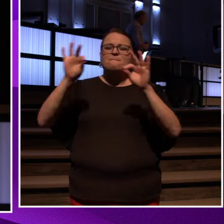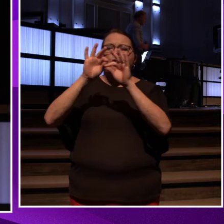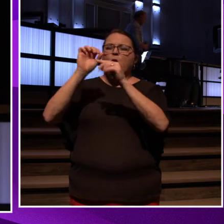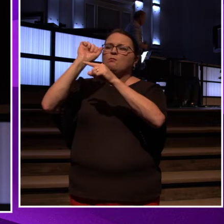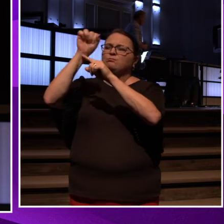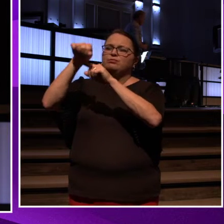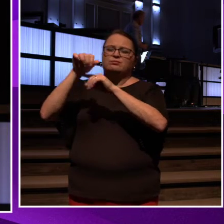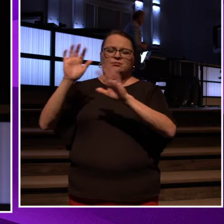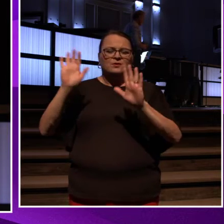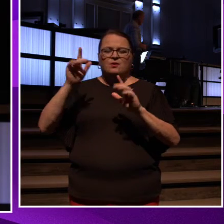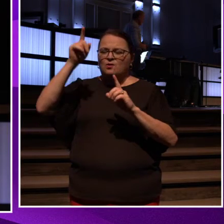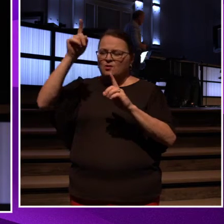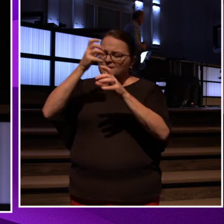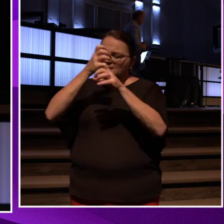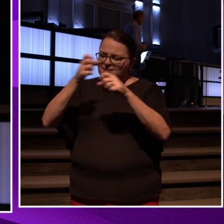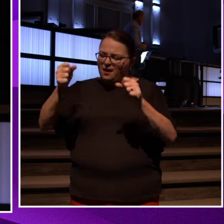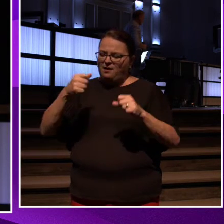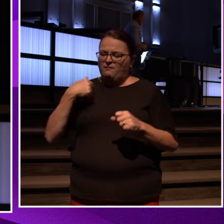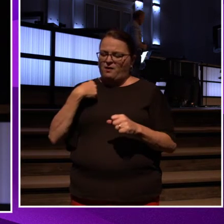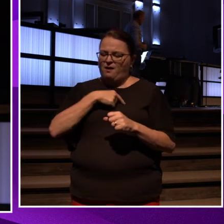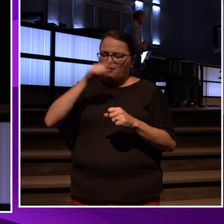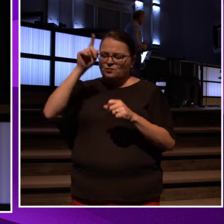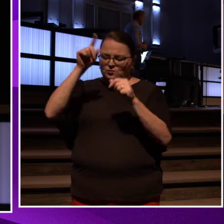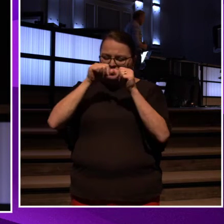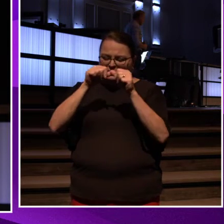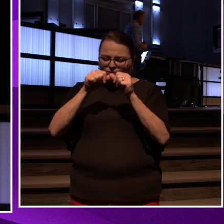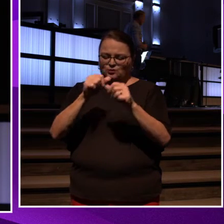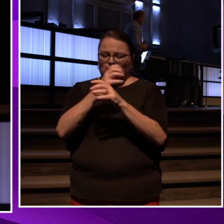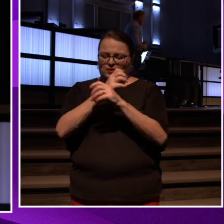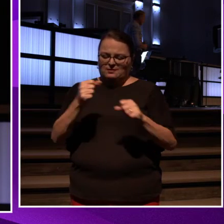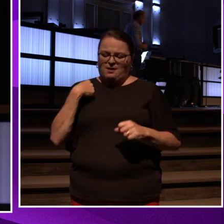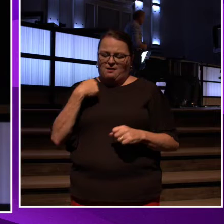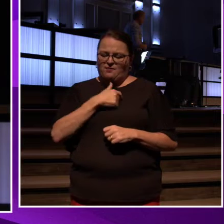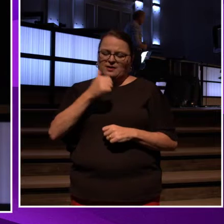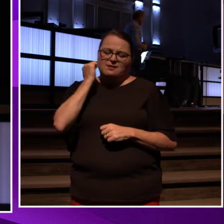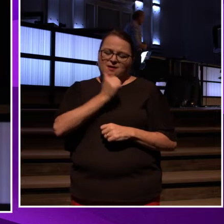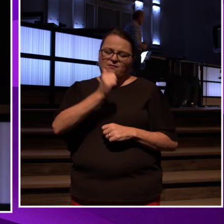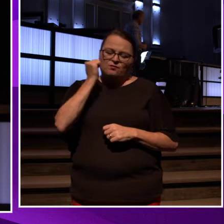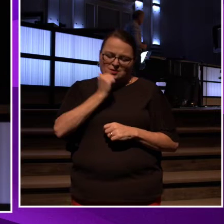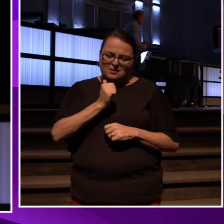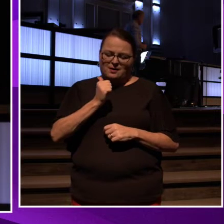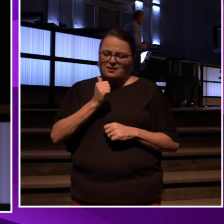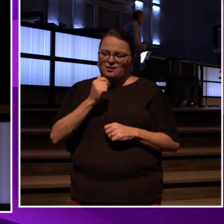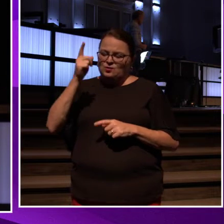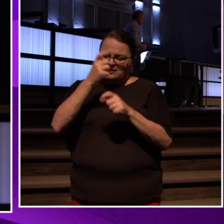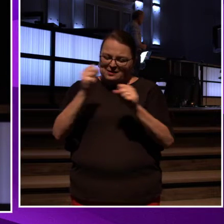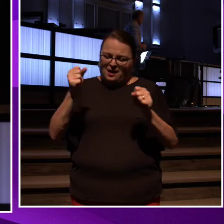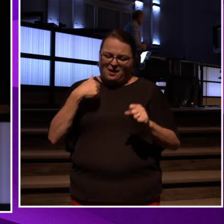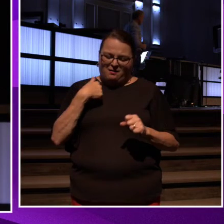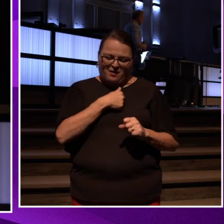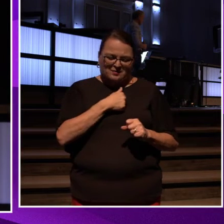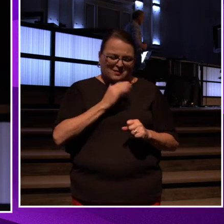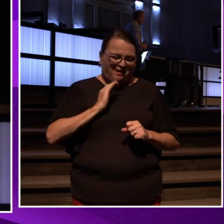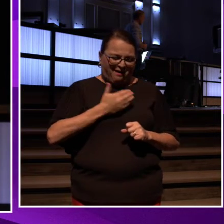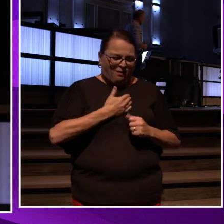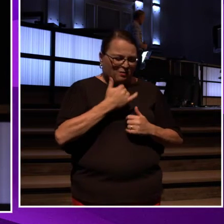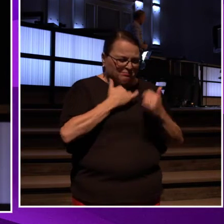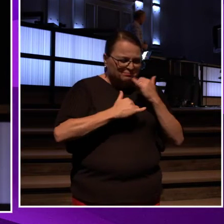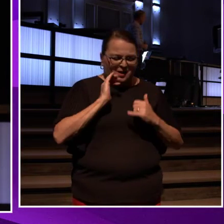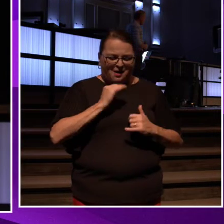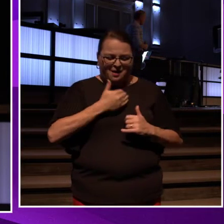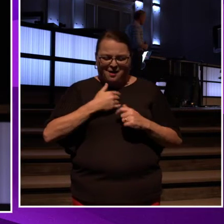us and how you continue to save us each and every day from ourselves, from our sin. And Lord, you